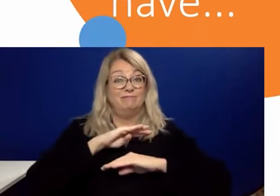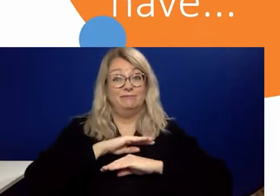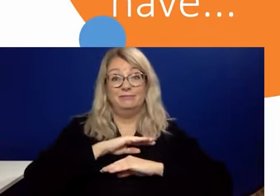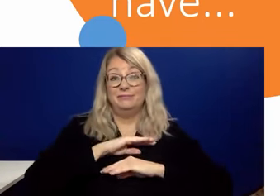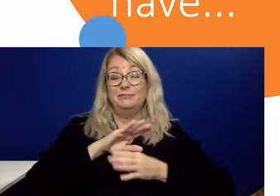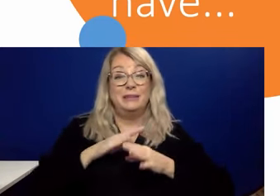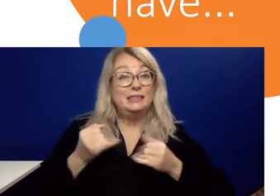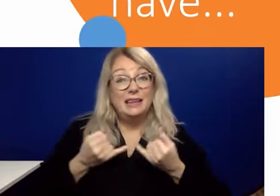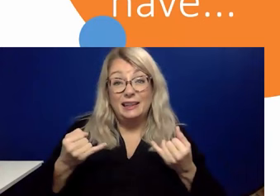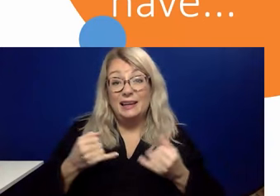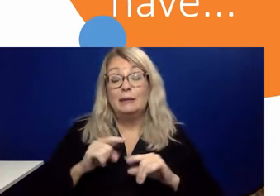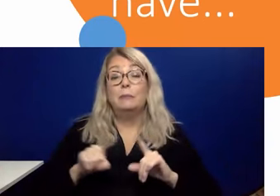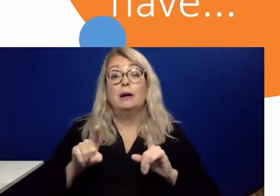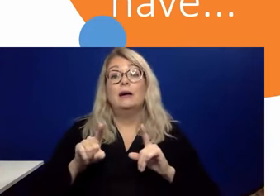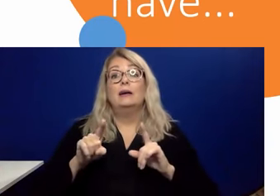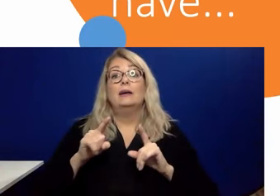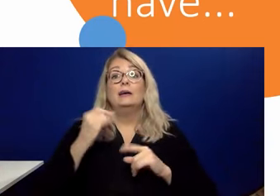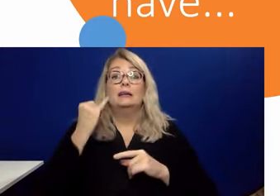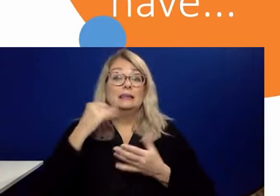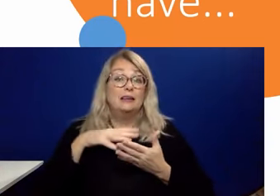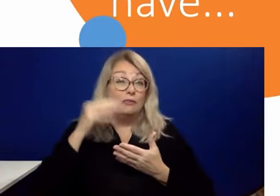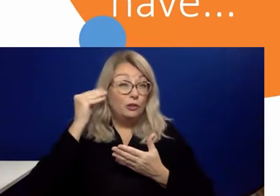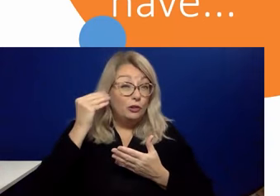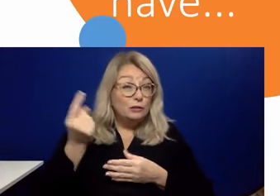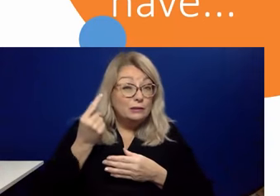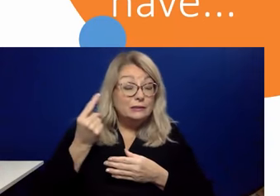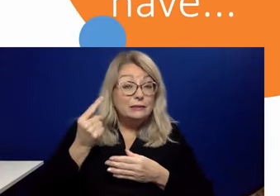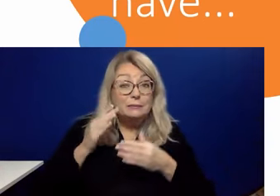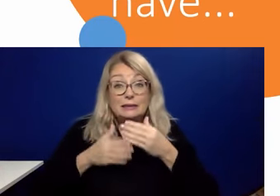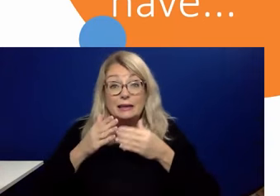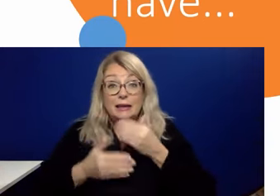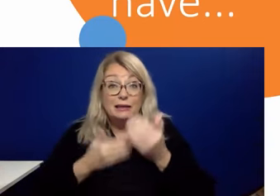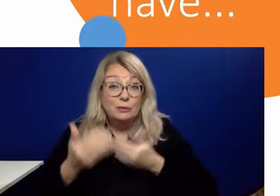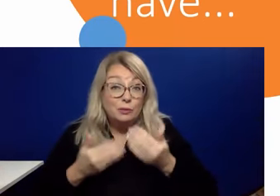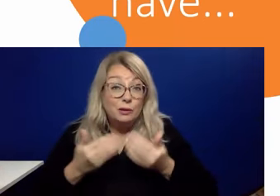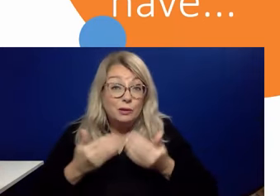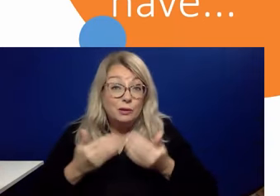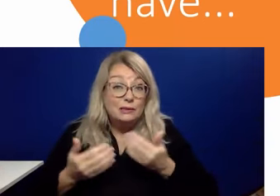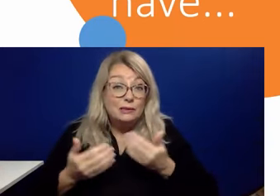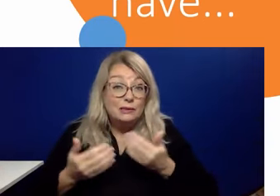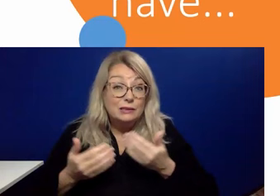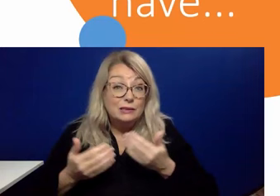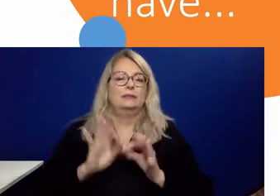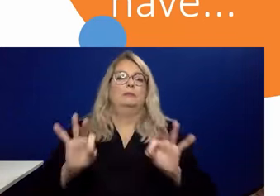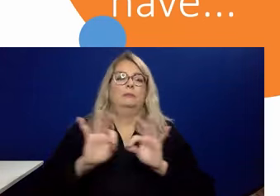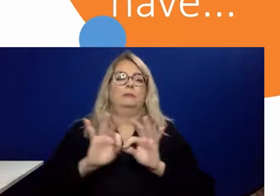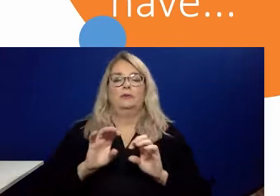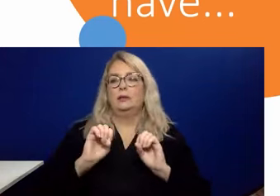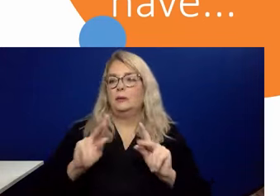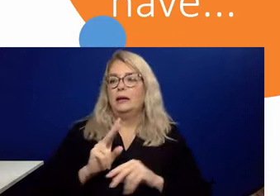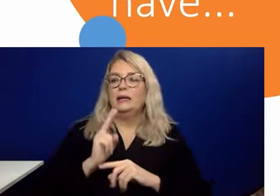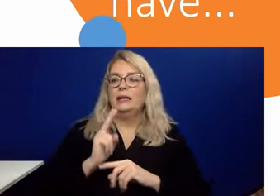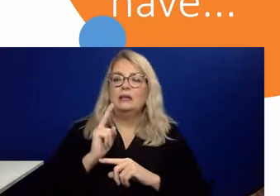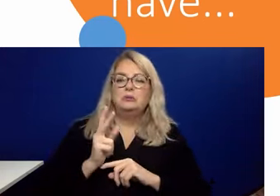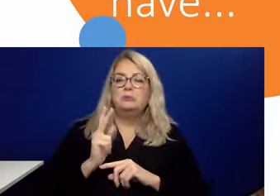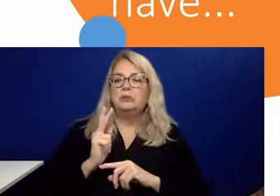they learning something at the end of this process? I'm going to open it up to you to see just maybe 2-3 minutes, because I do have a